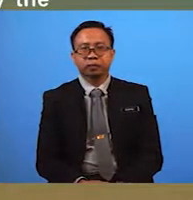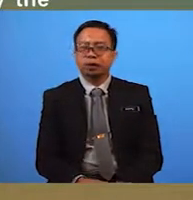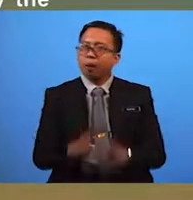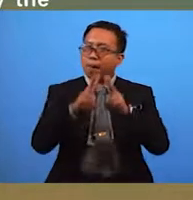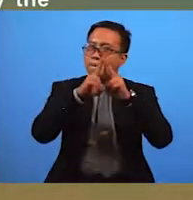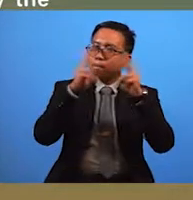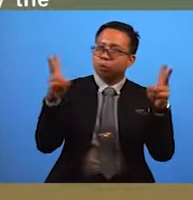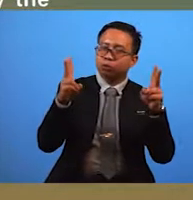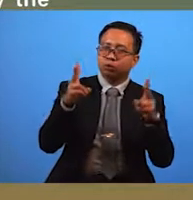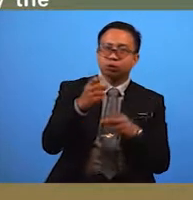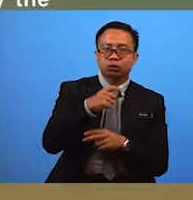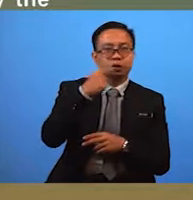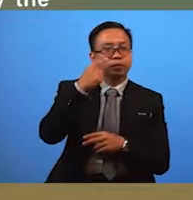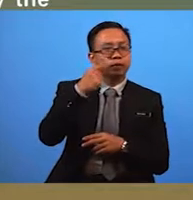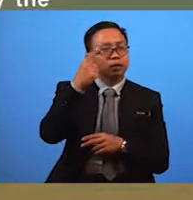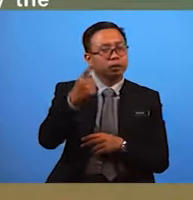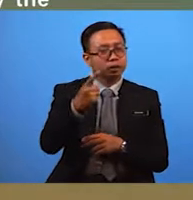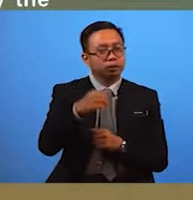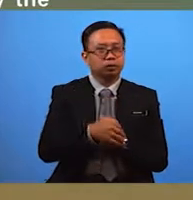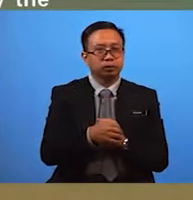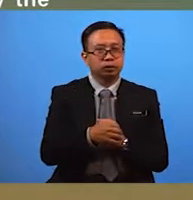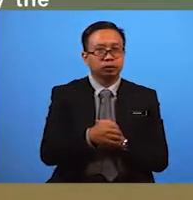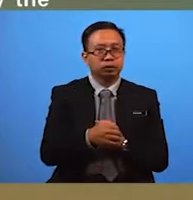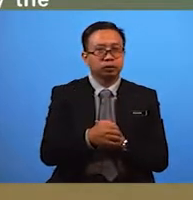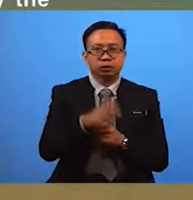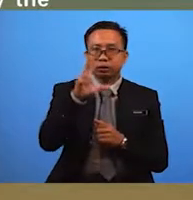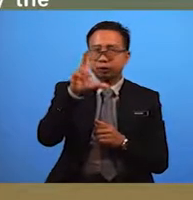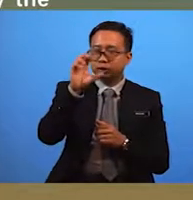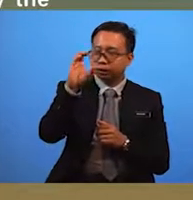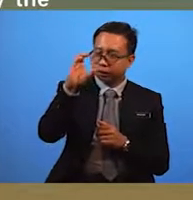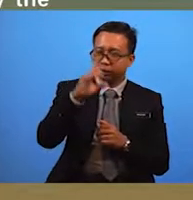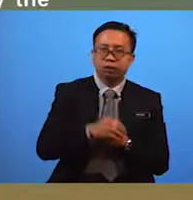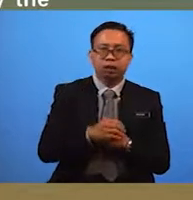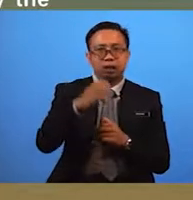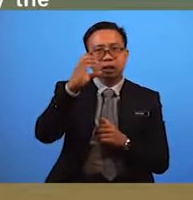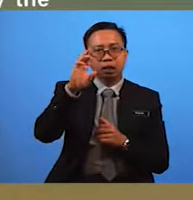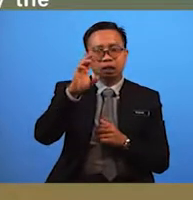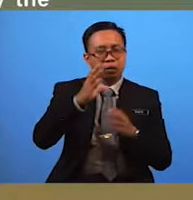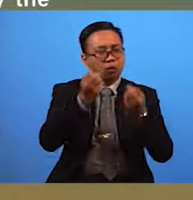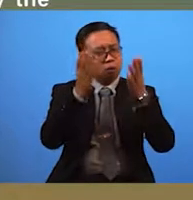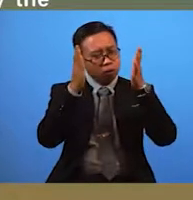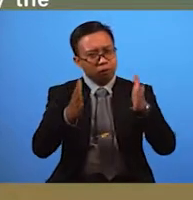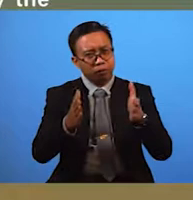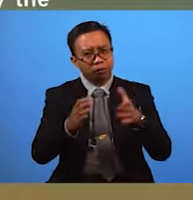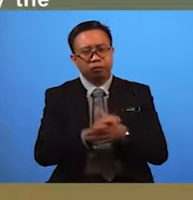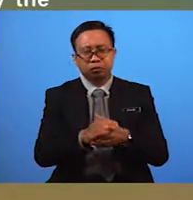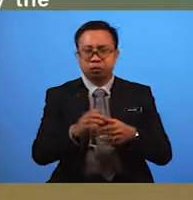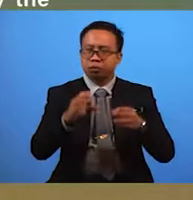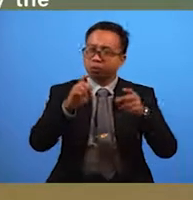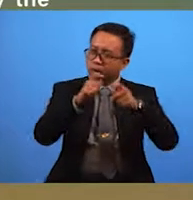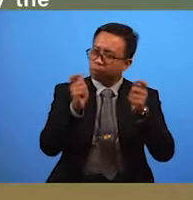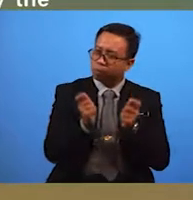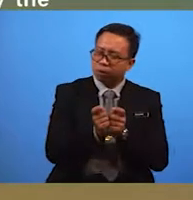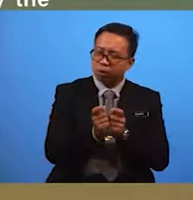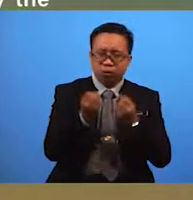The most famous advice to avoid the 3 C's: crowded places, confined spaces,